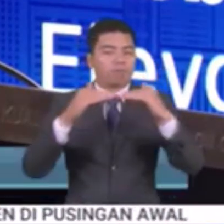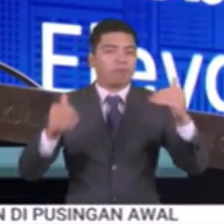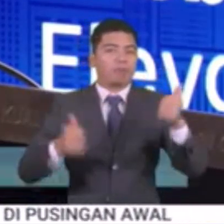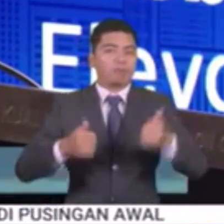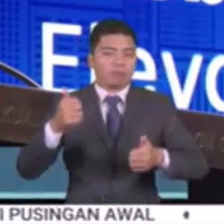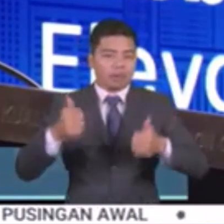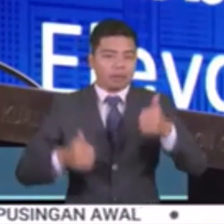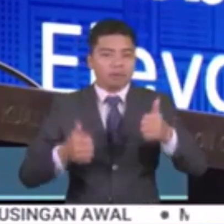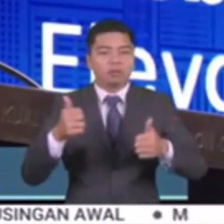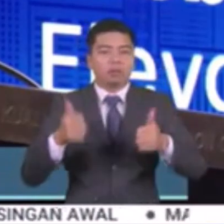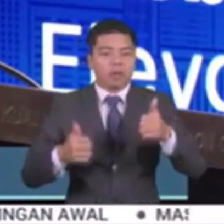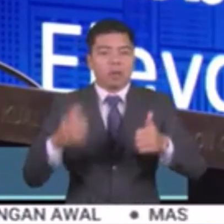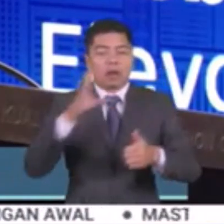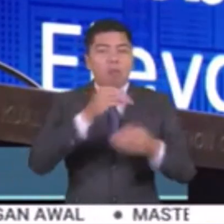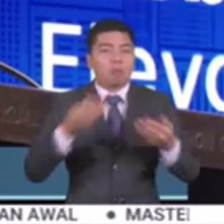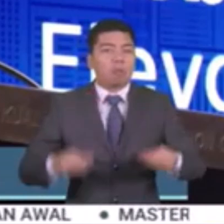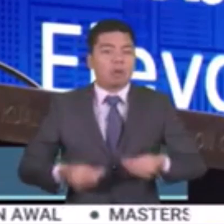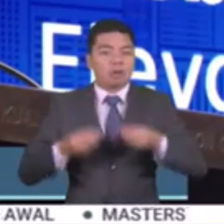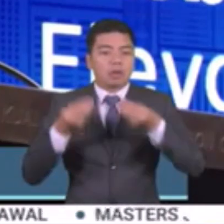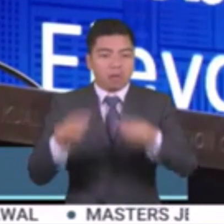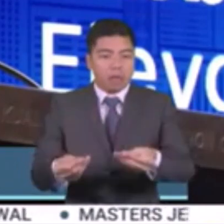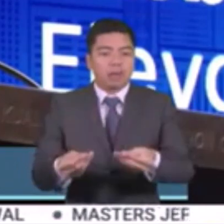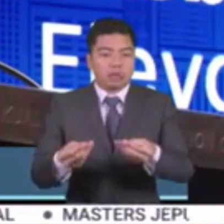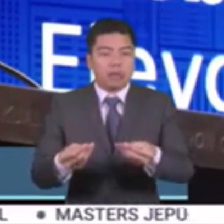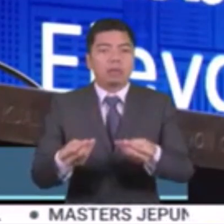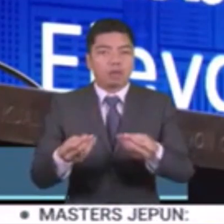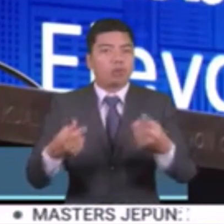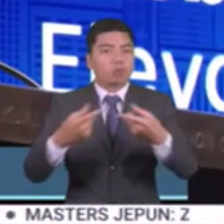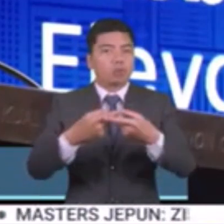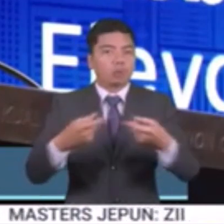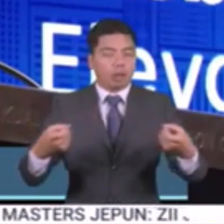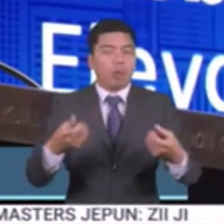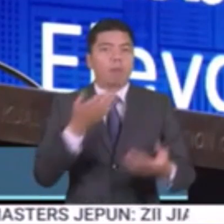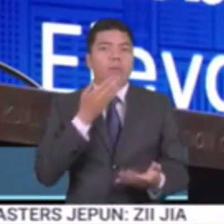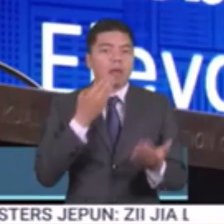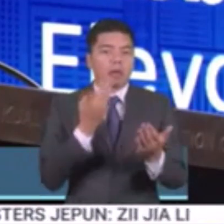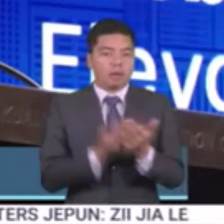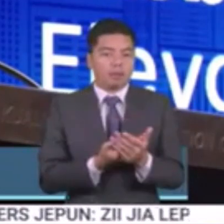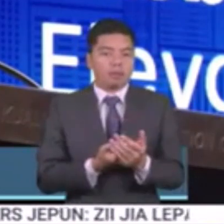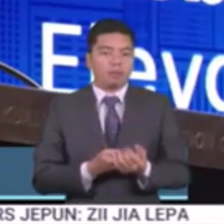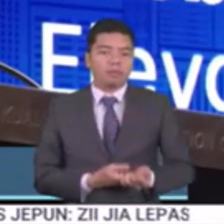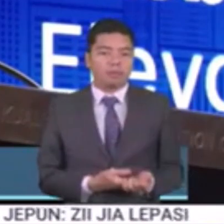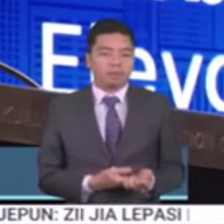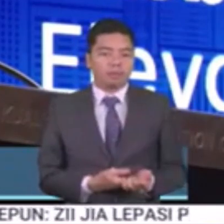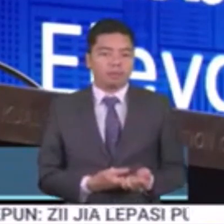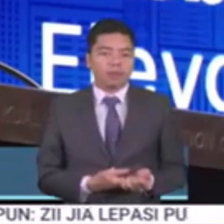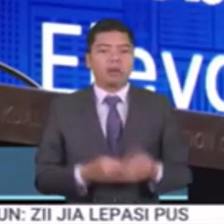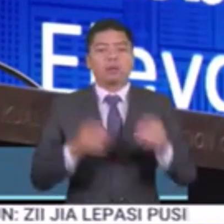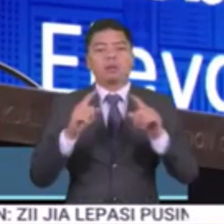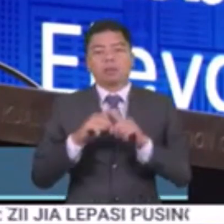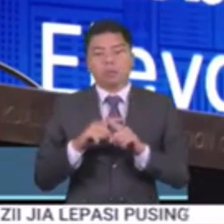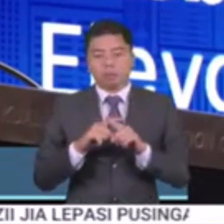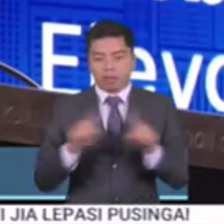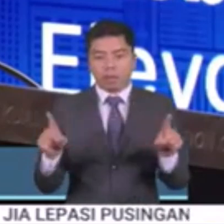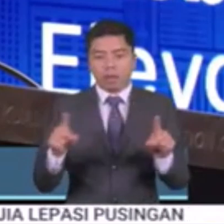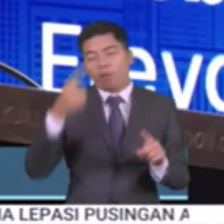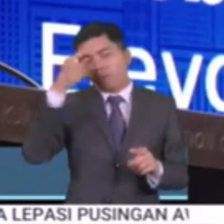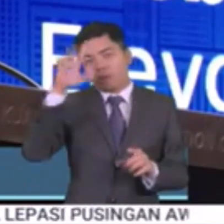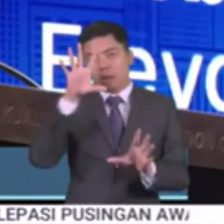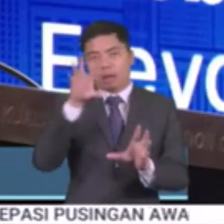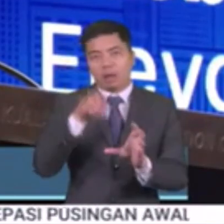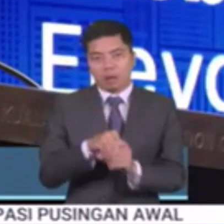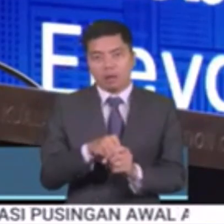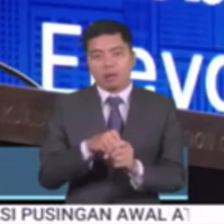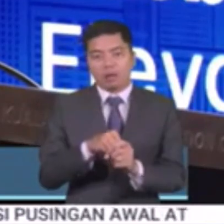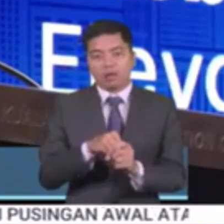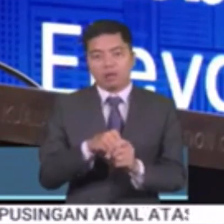equitable outcomes through effective alternate dispute resolution mechanism. By enhancing this partnership, it